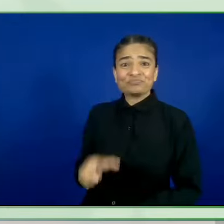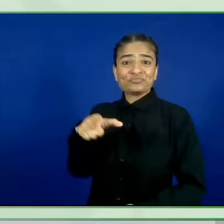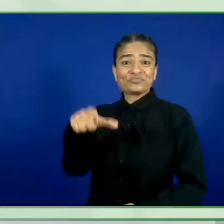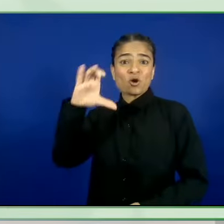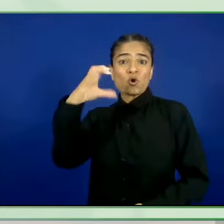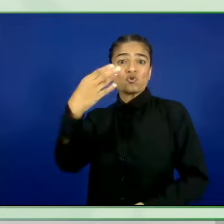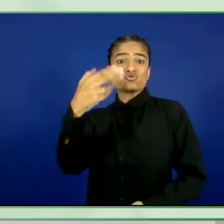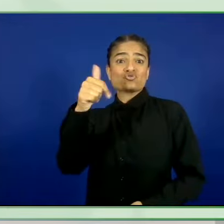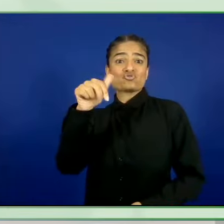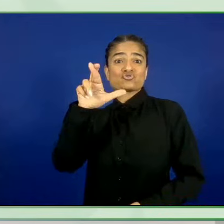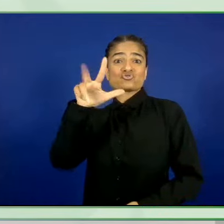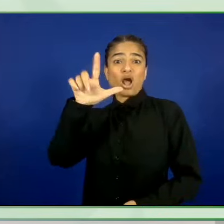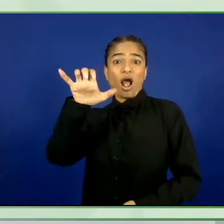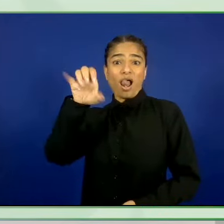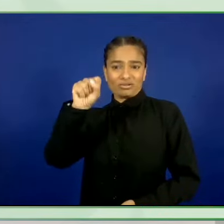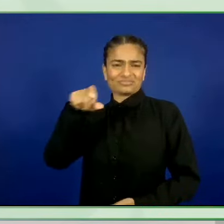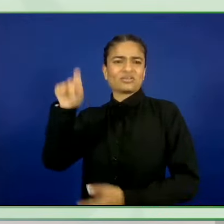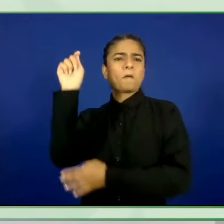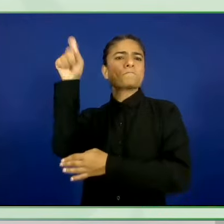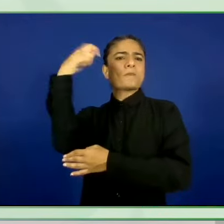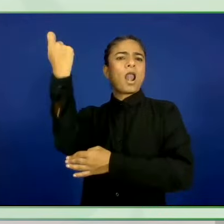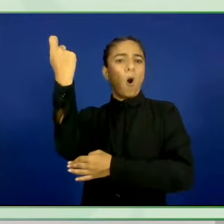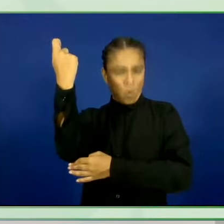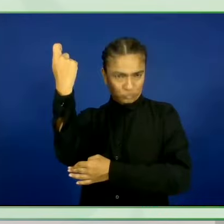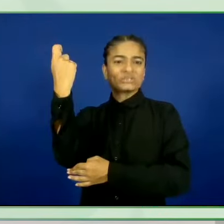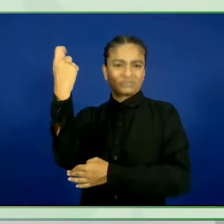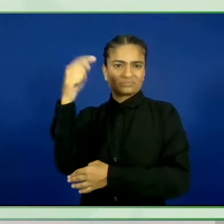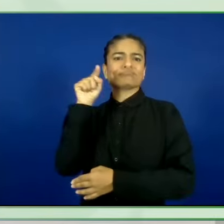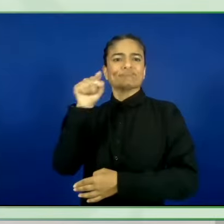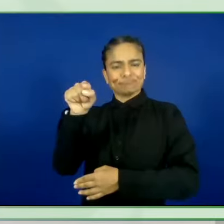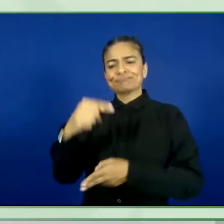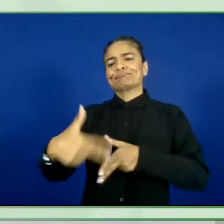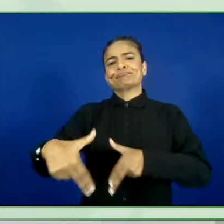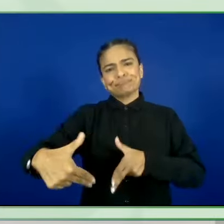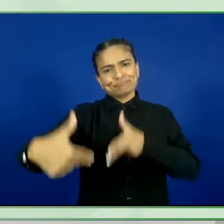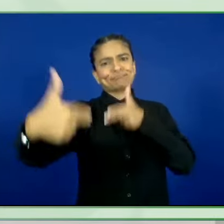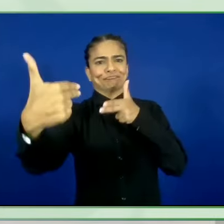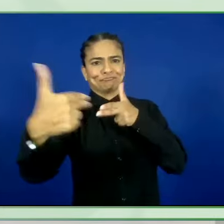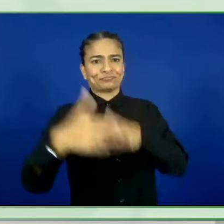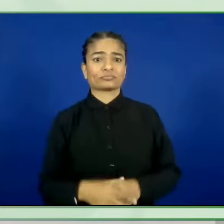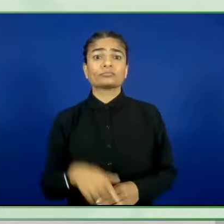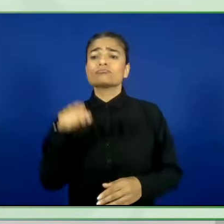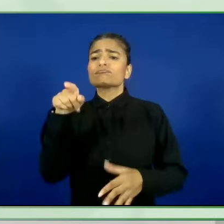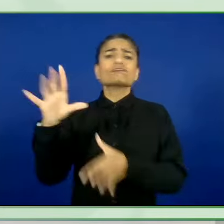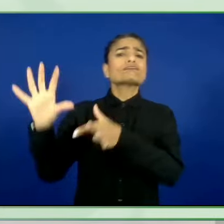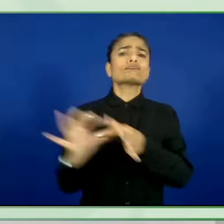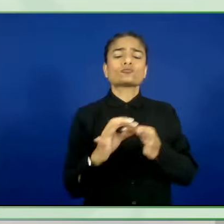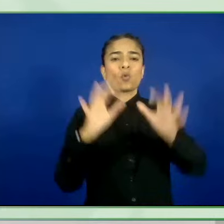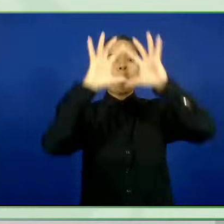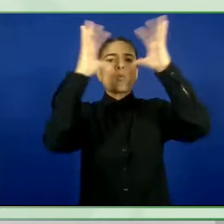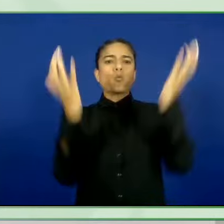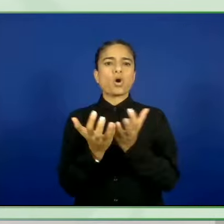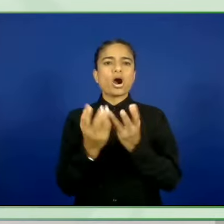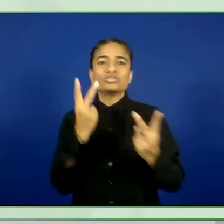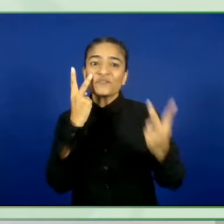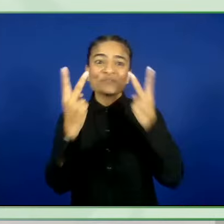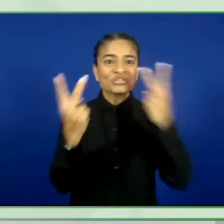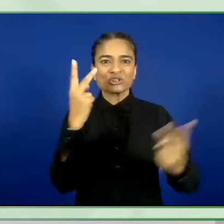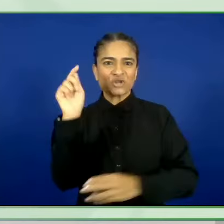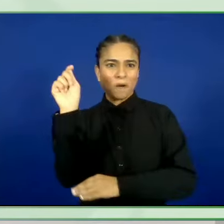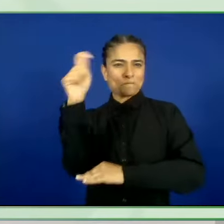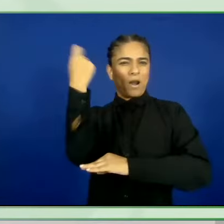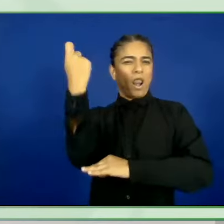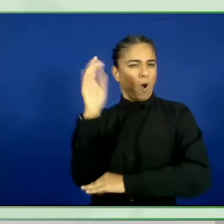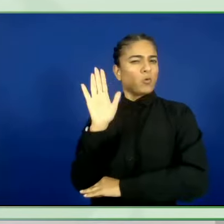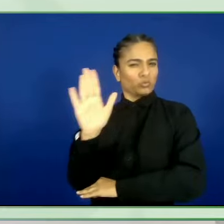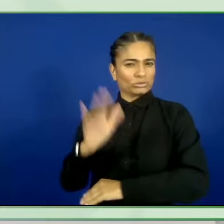Charles is actually with World Vision Malawi. I understand, Charles, that World